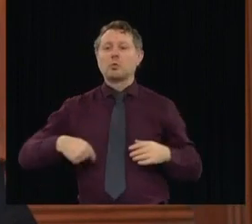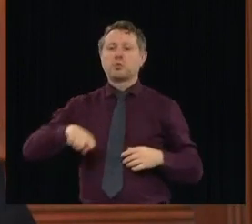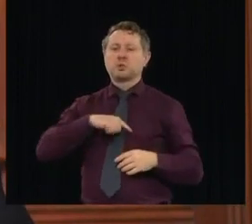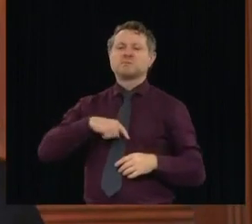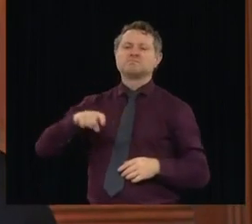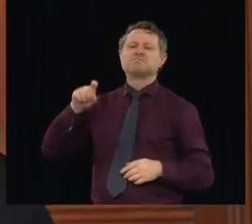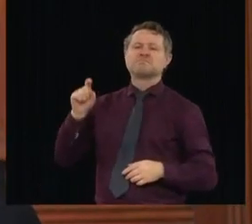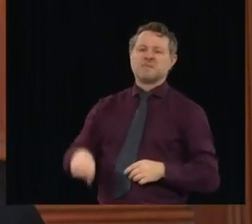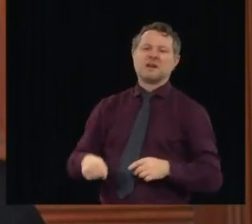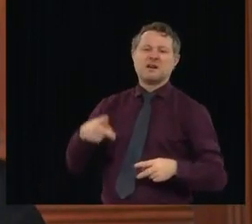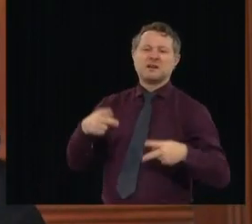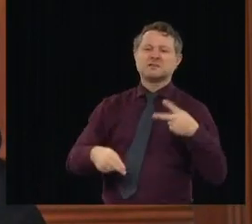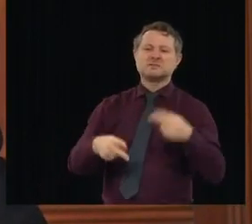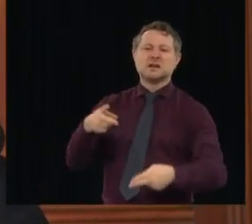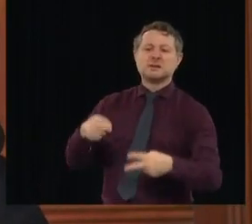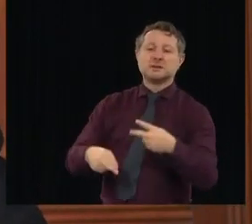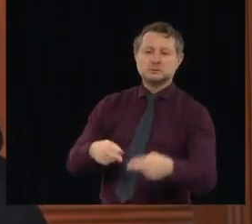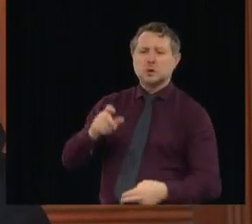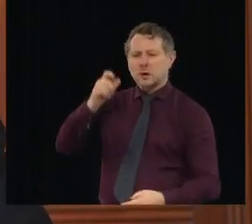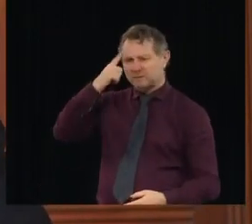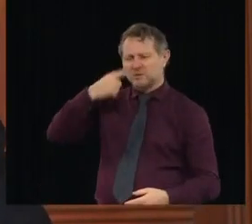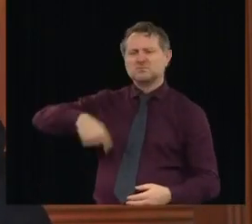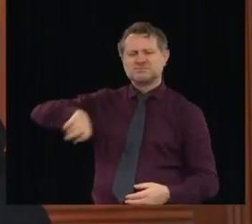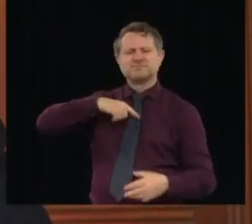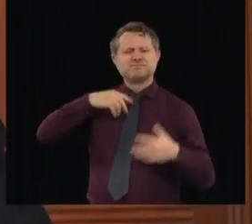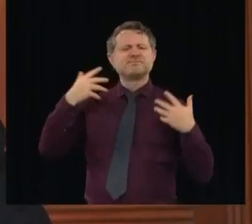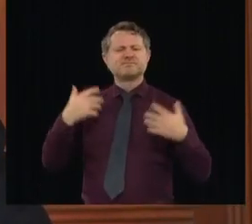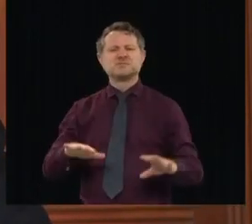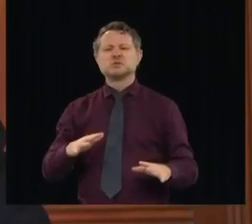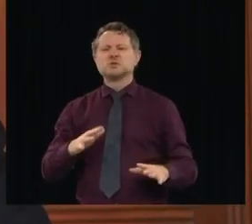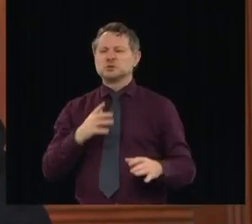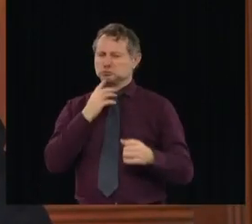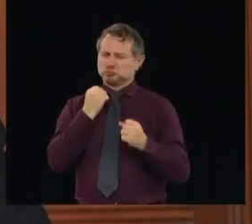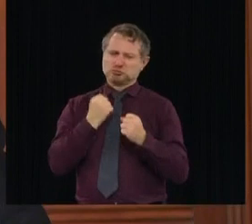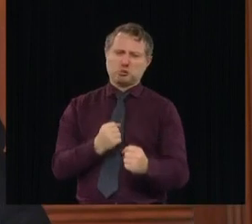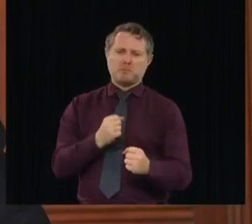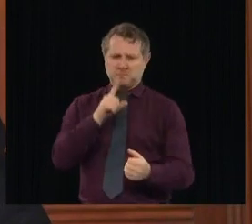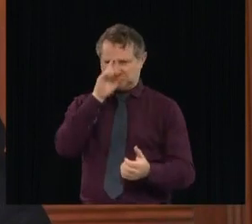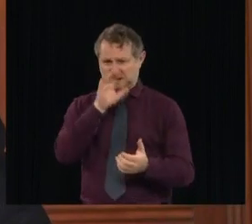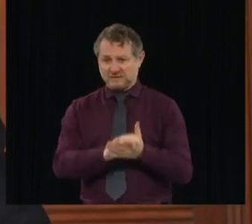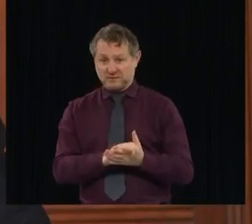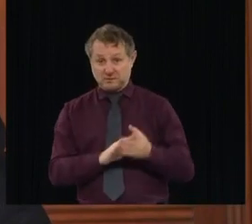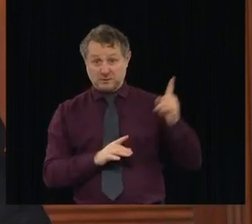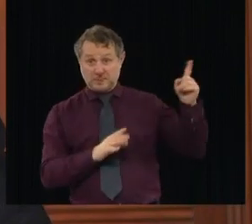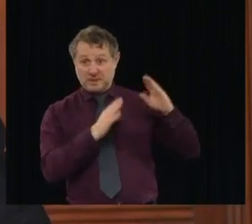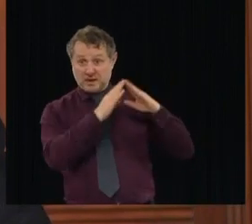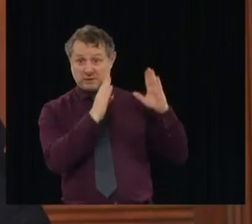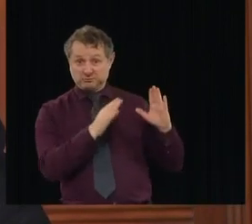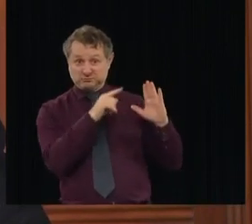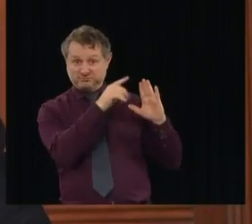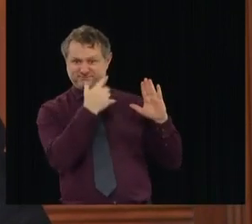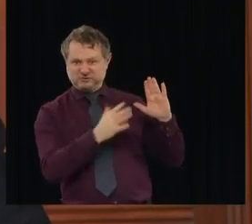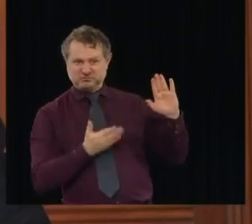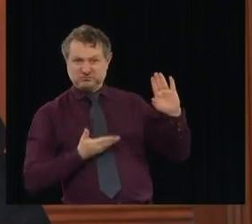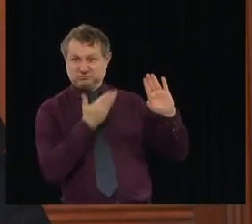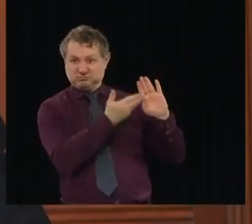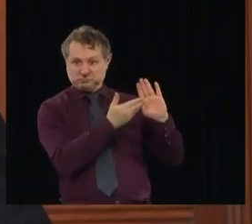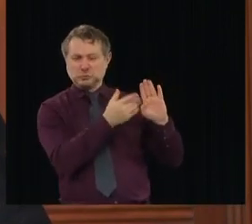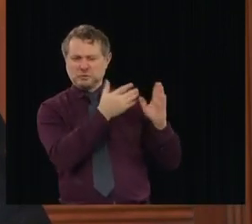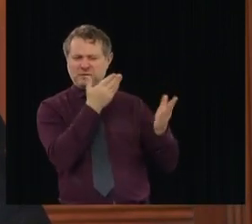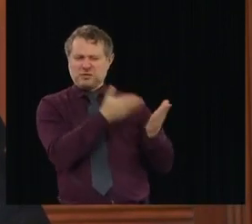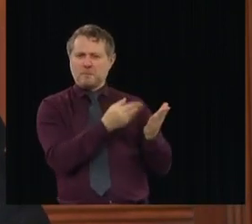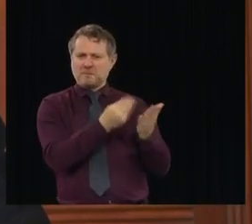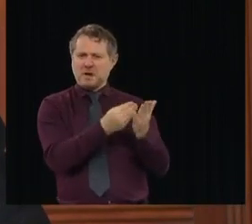mentioned, we believe that based on the bill that the House put in, those funds will be there. In the event that they don't,